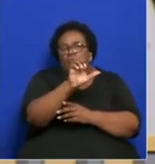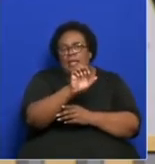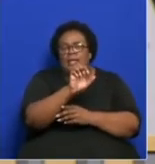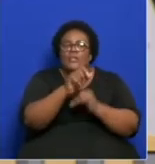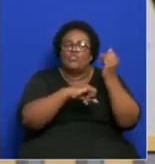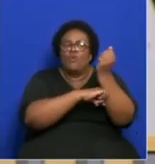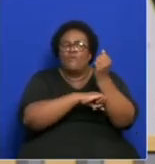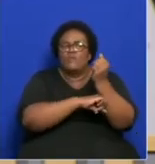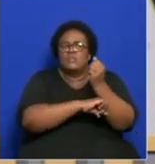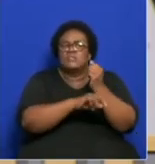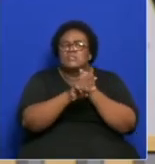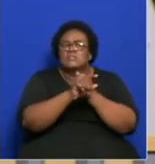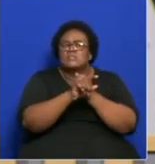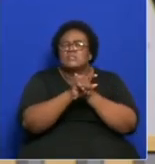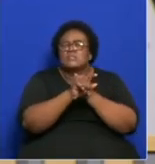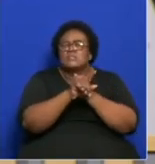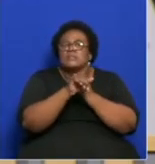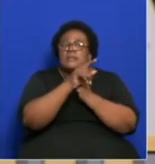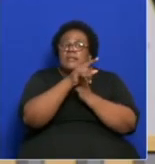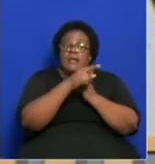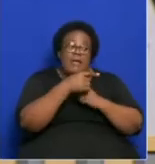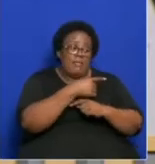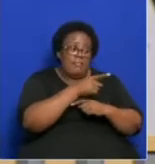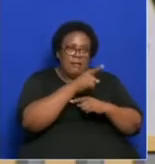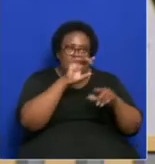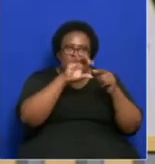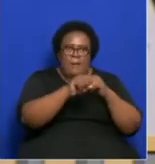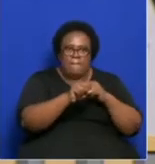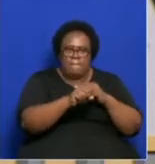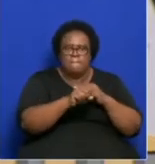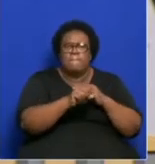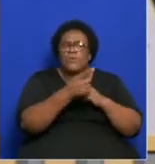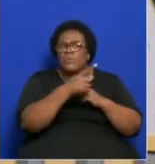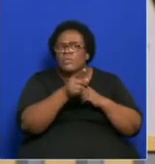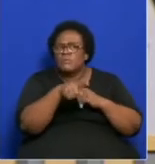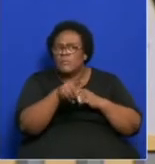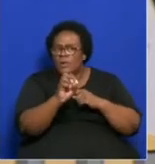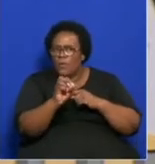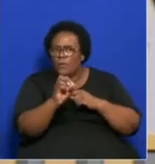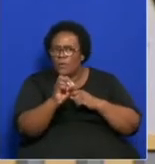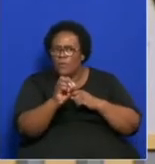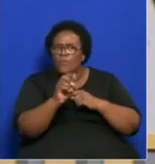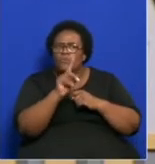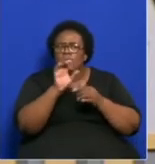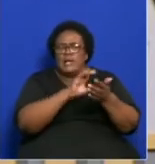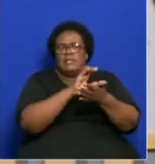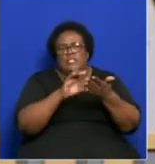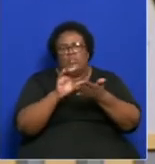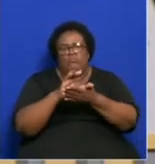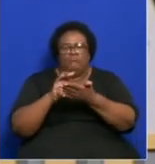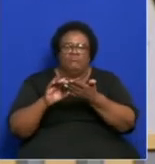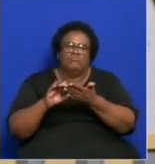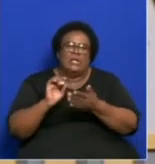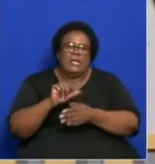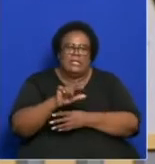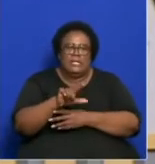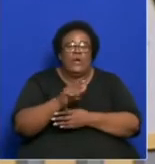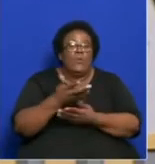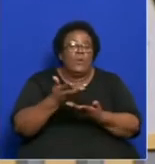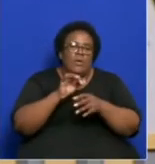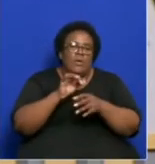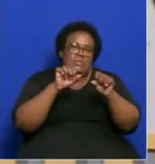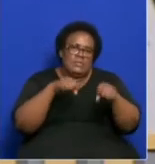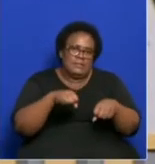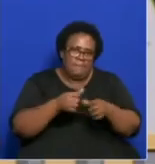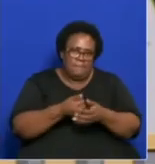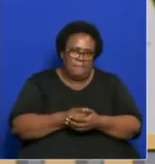that those requisitions were eventually cancelled, right, on the system. But since I'm